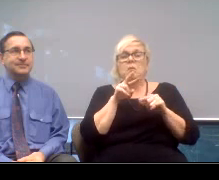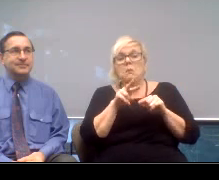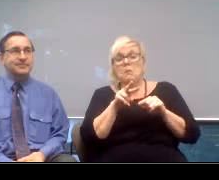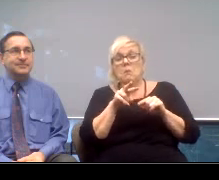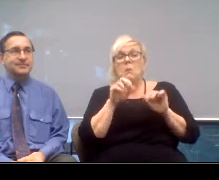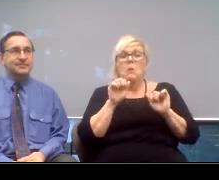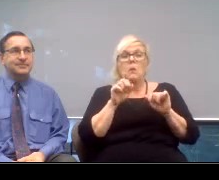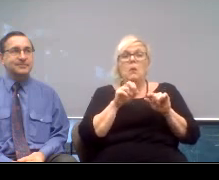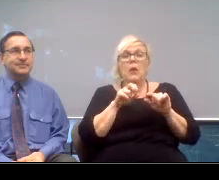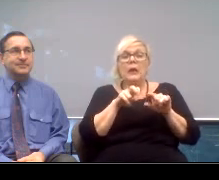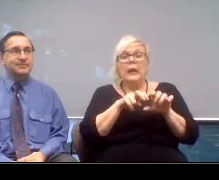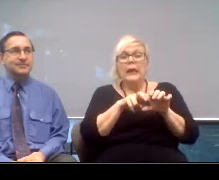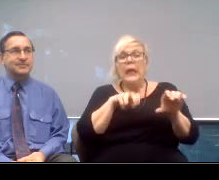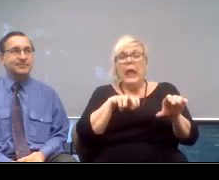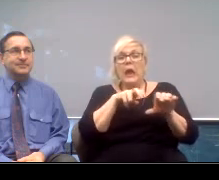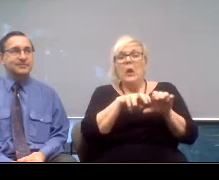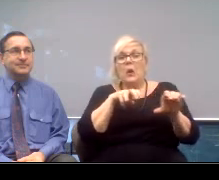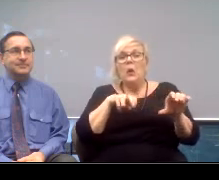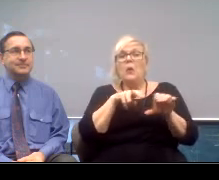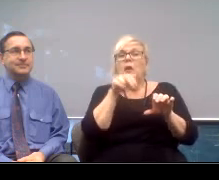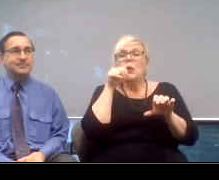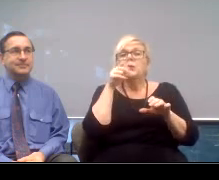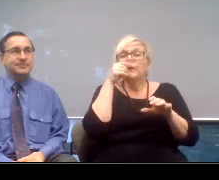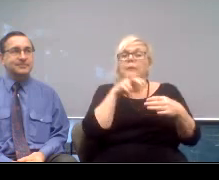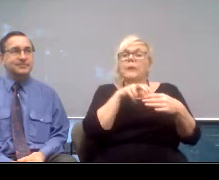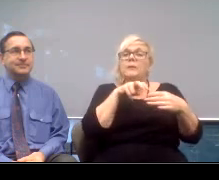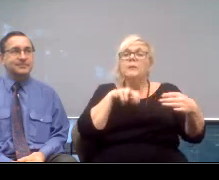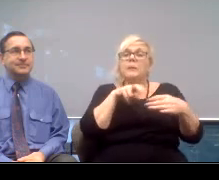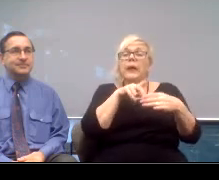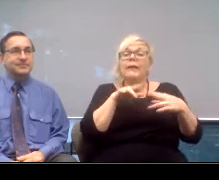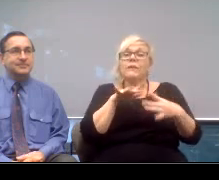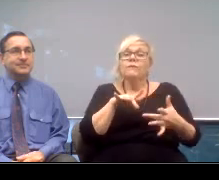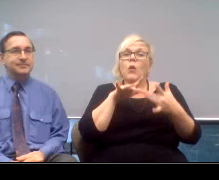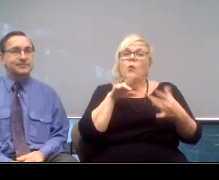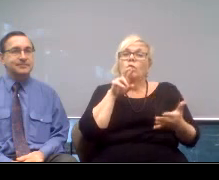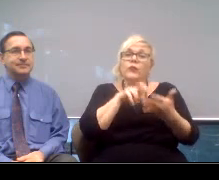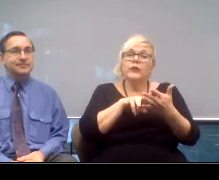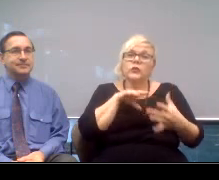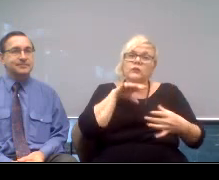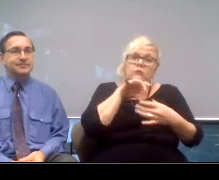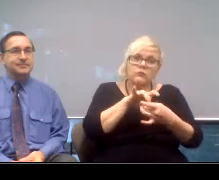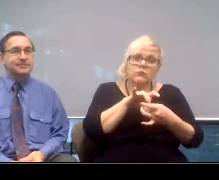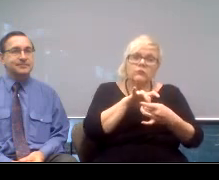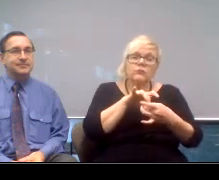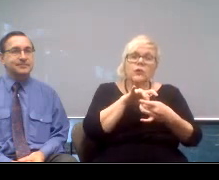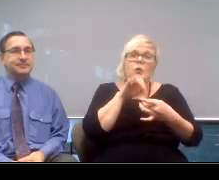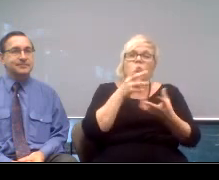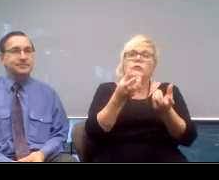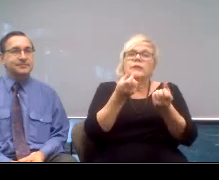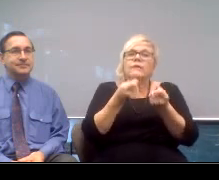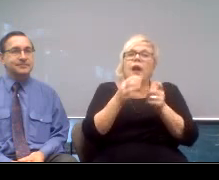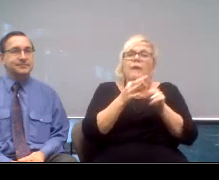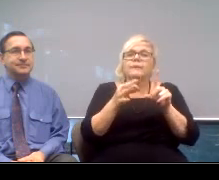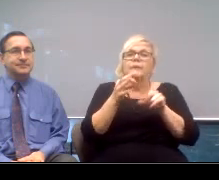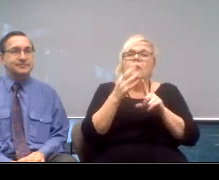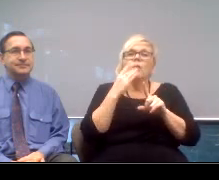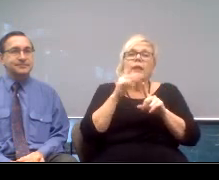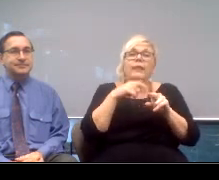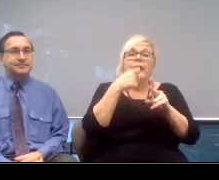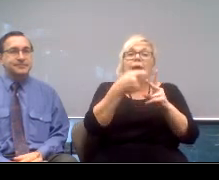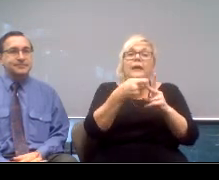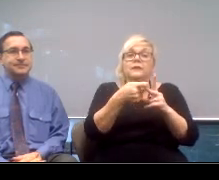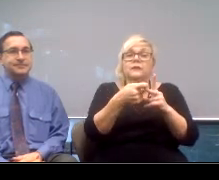and we know many people are doing that. If you do formally register, you will get updates of when webinars such as